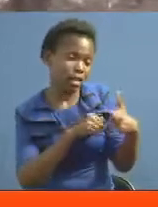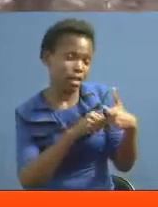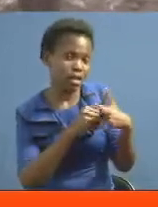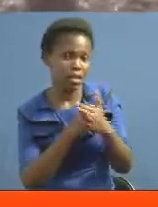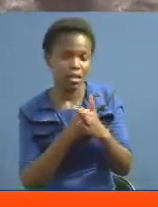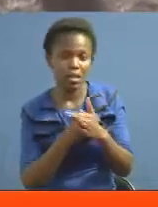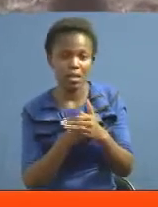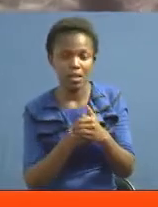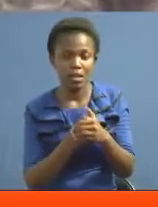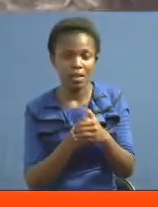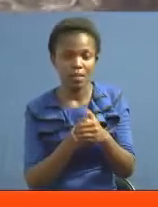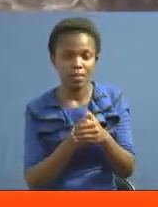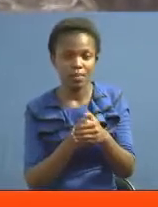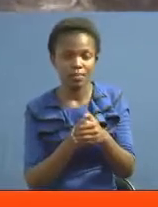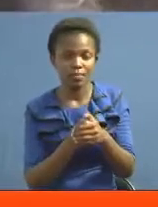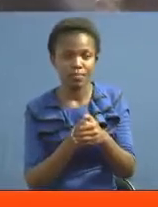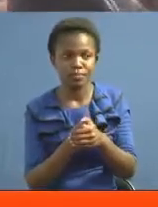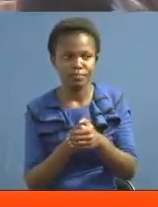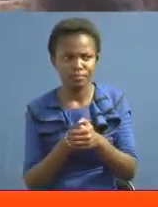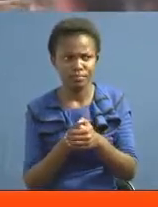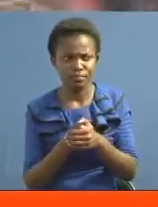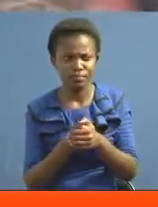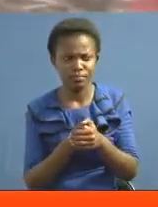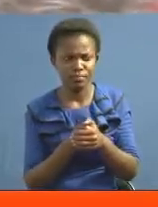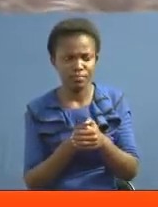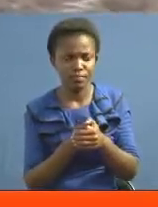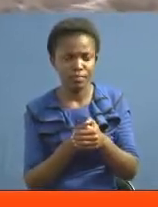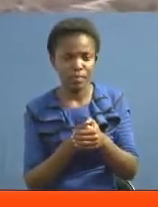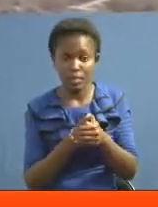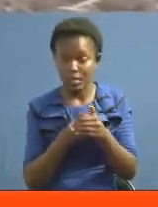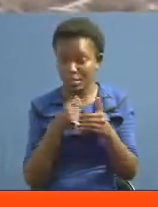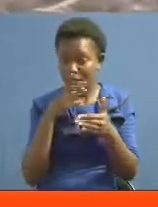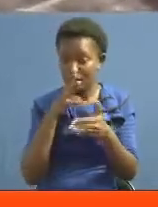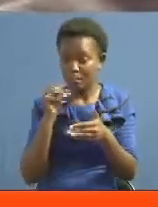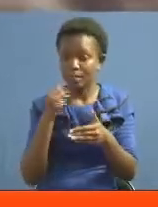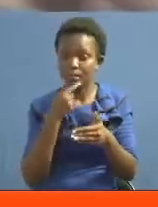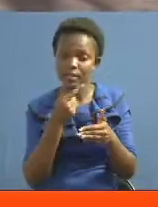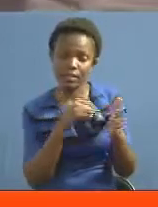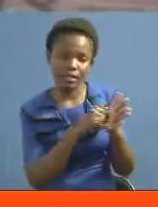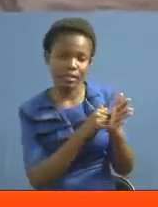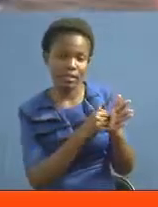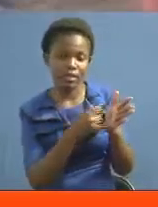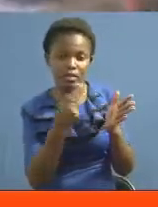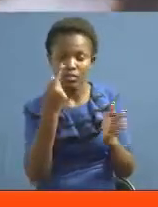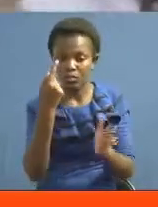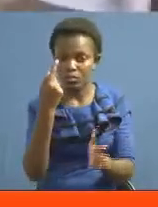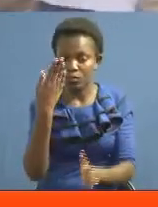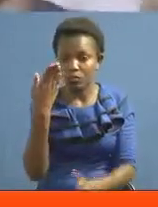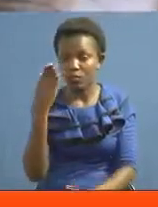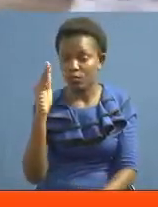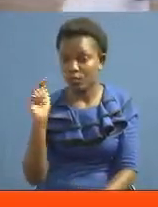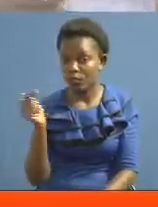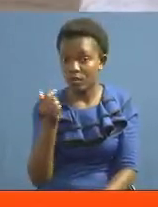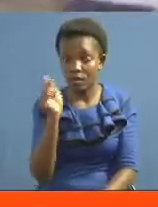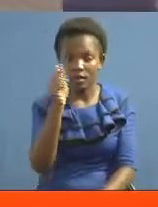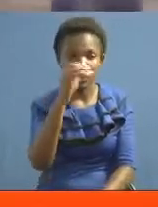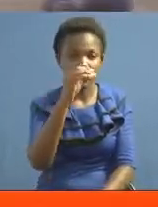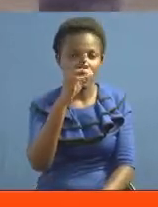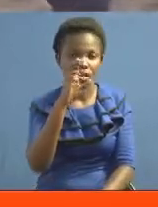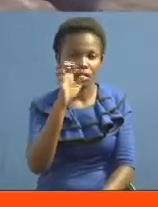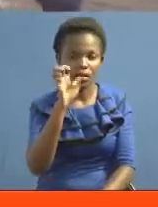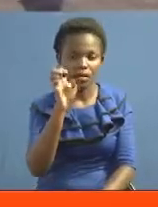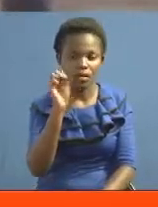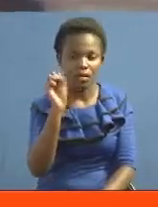not budge, come what may. According to them, their parents received over 2,500 acres from a white